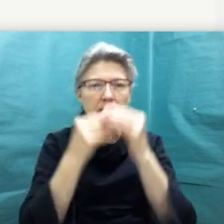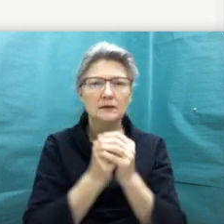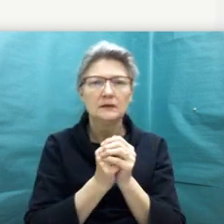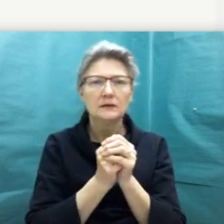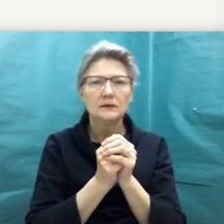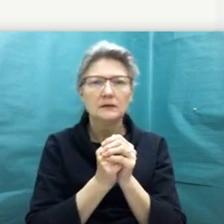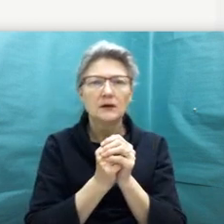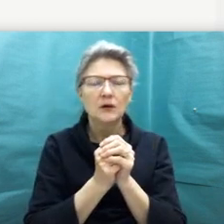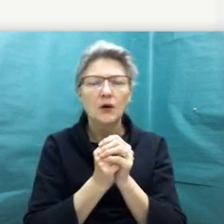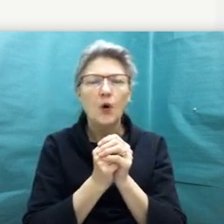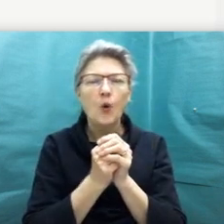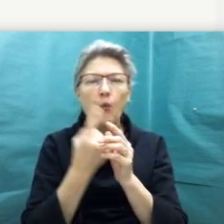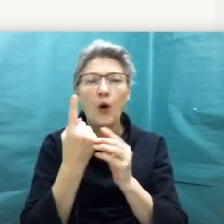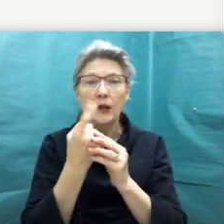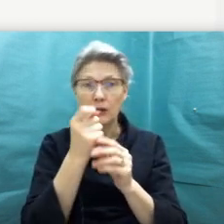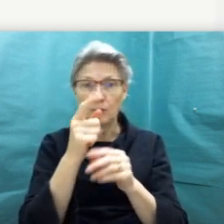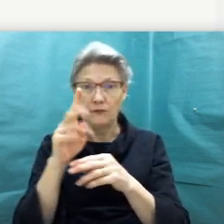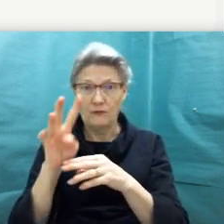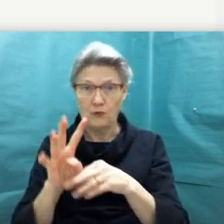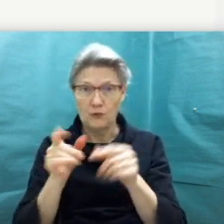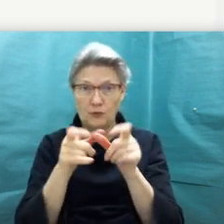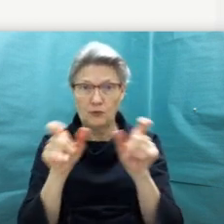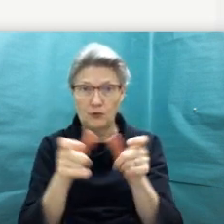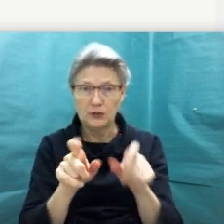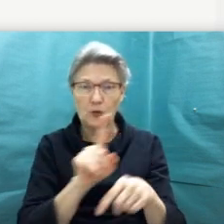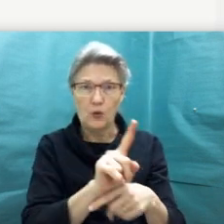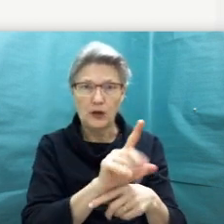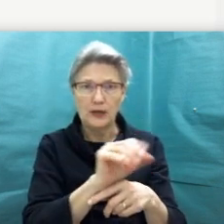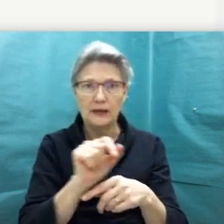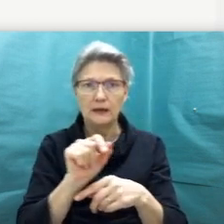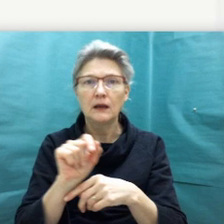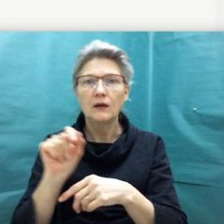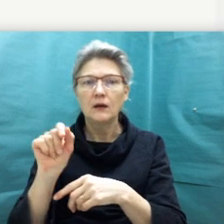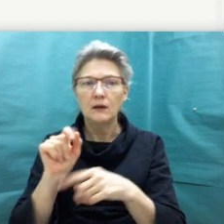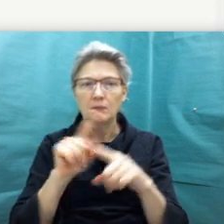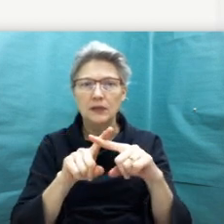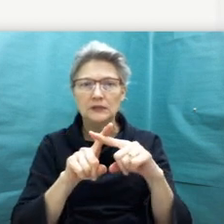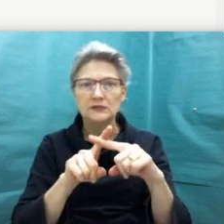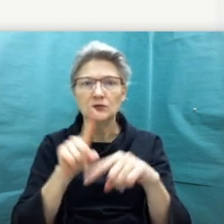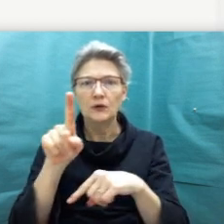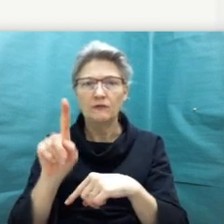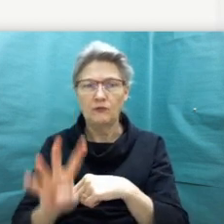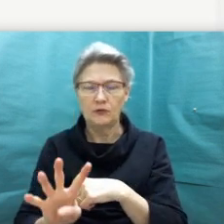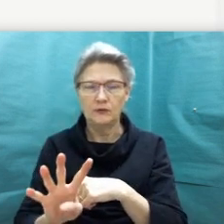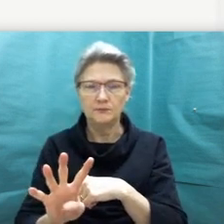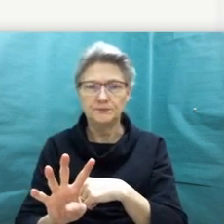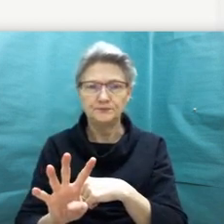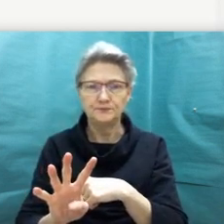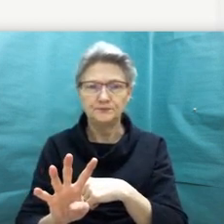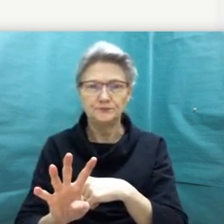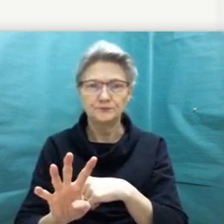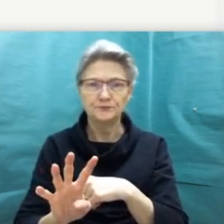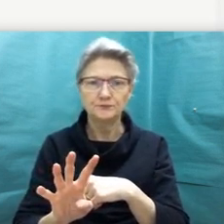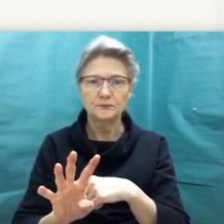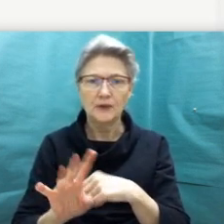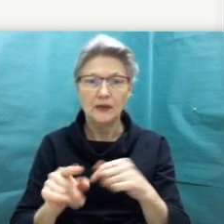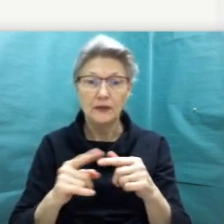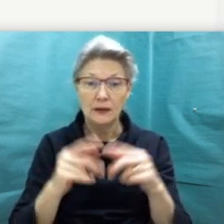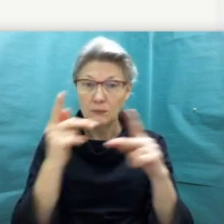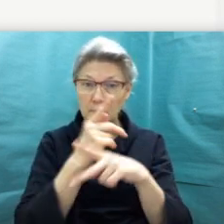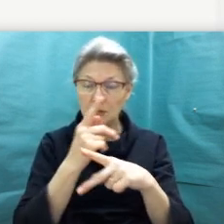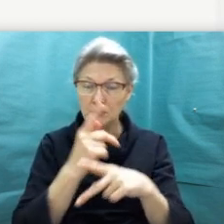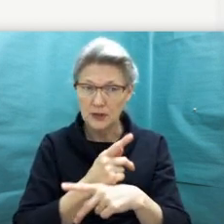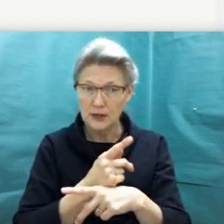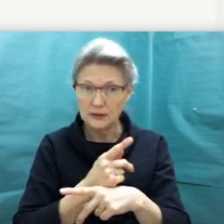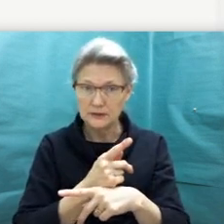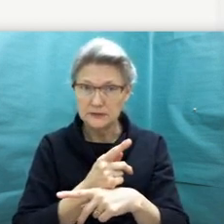1 1/4, and we broke it into 1 plus 1/4. And then we multiplied